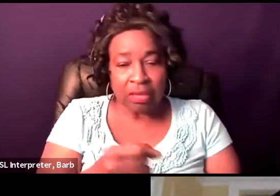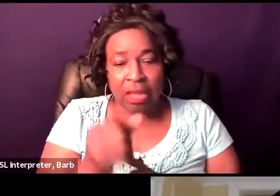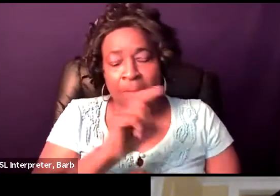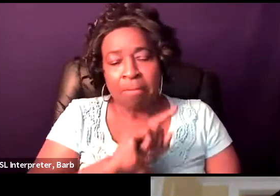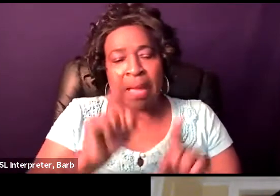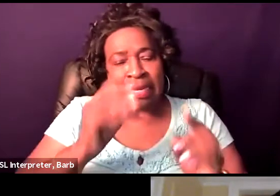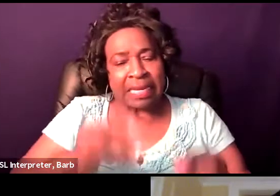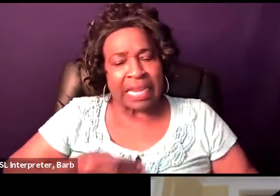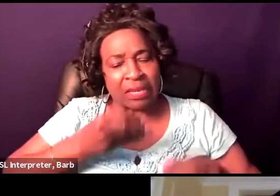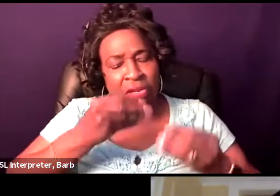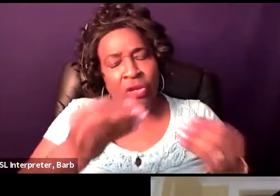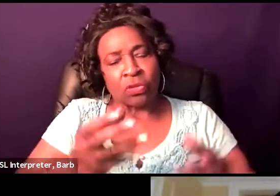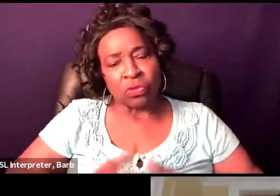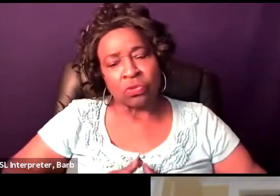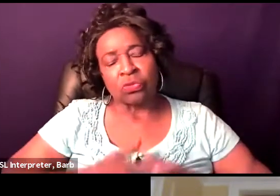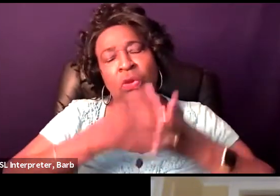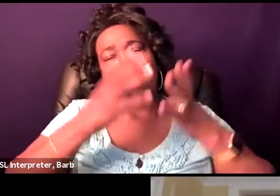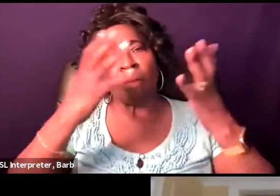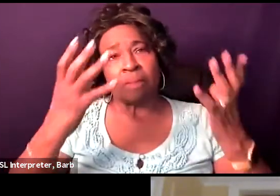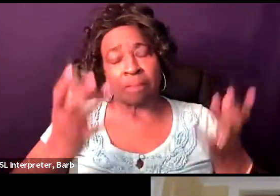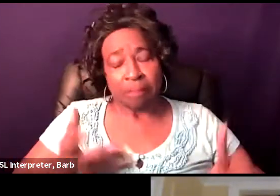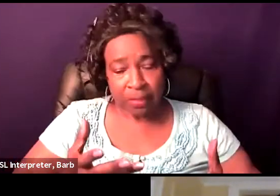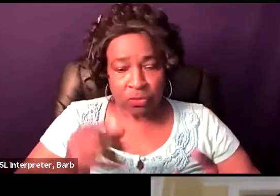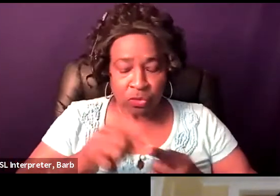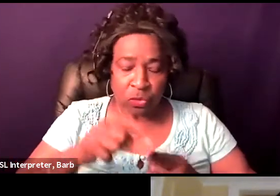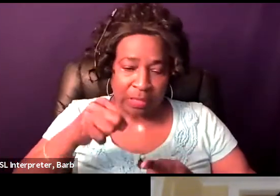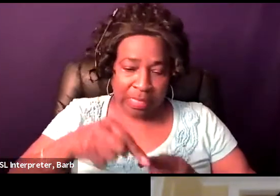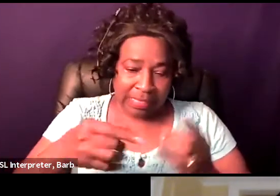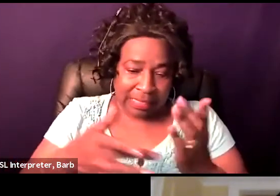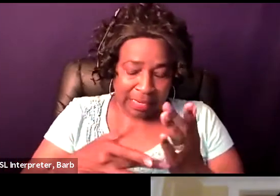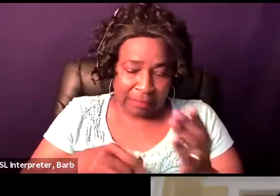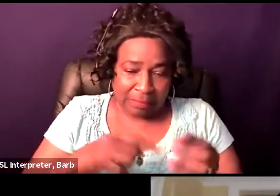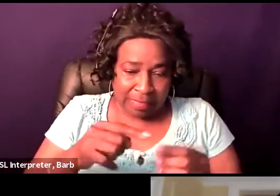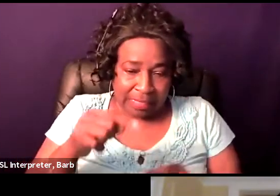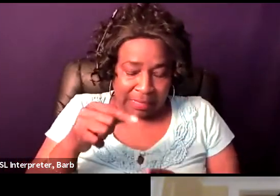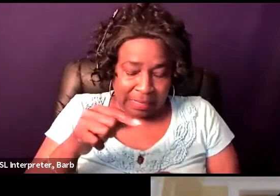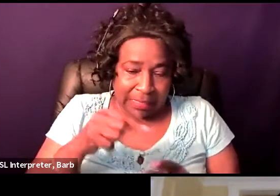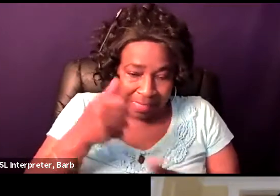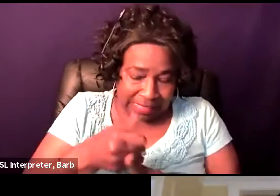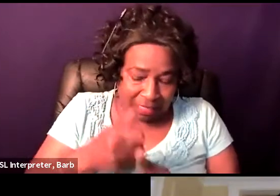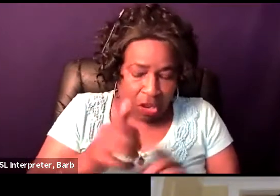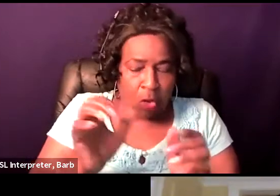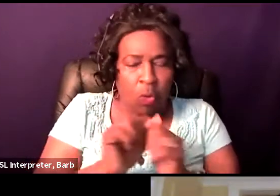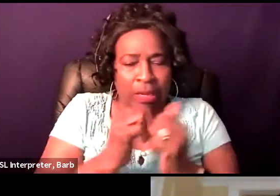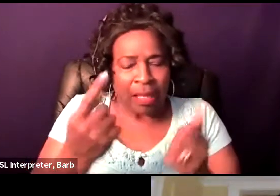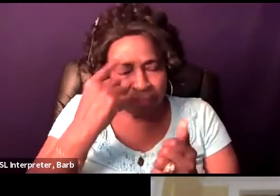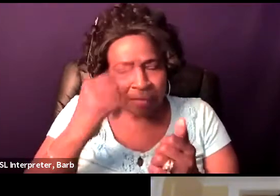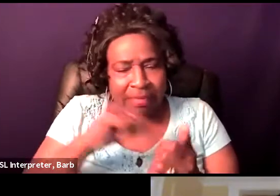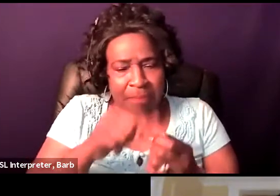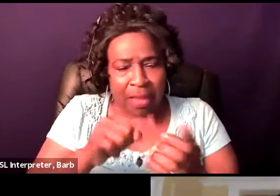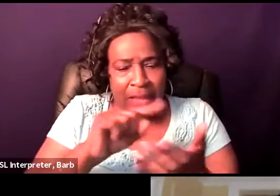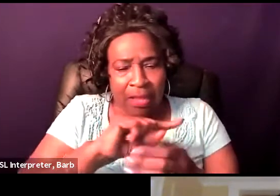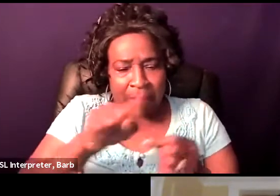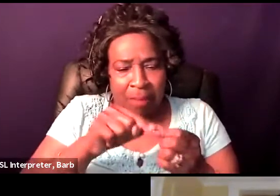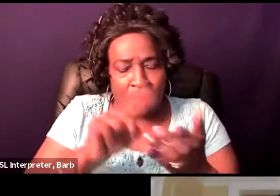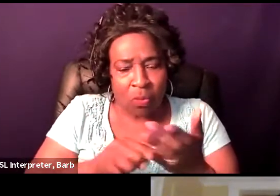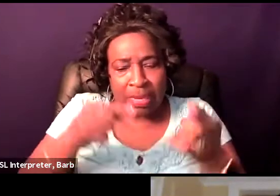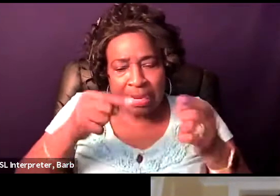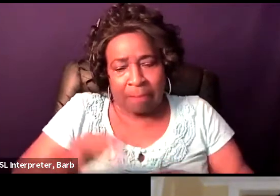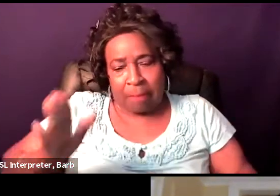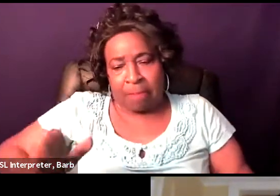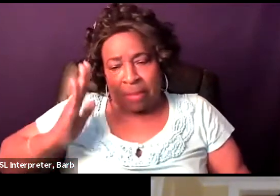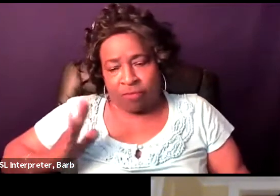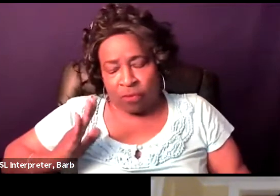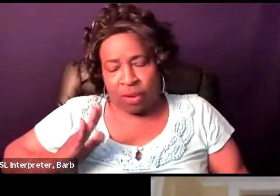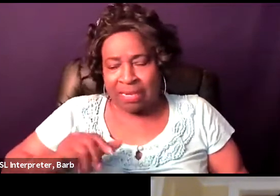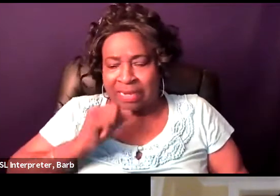much agency to the technology itself without thinking about what existed prior, just not just in terms of individuals and what